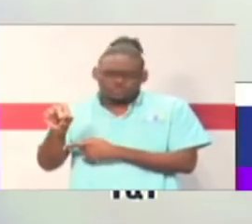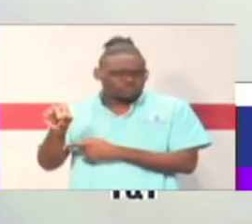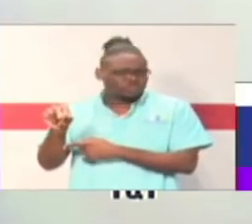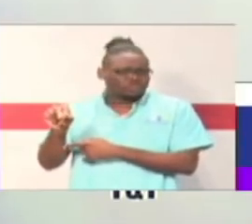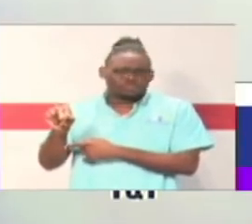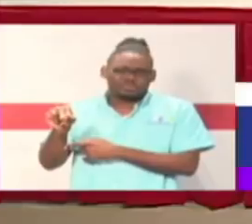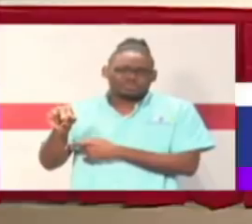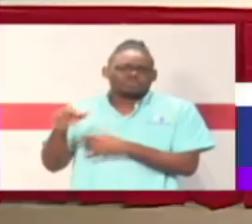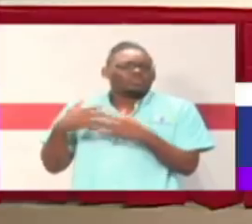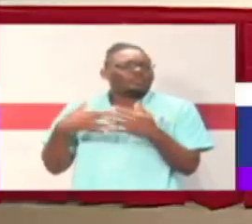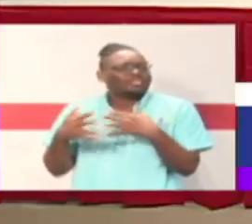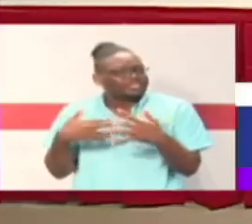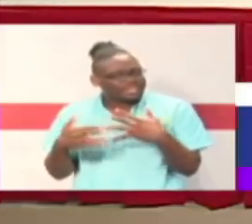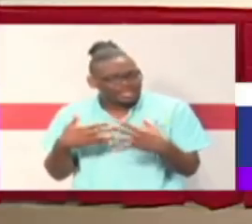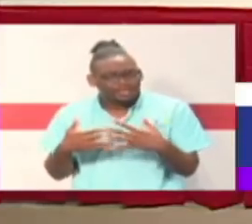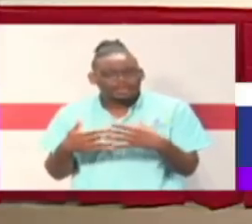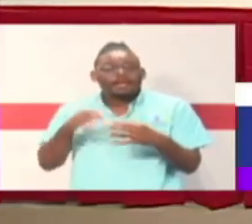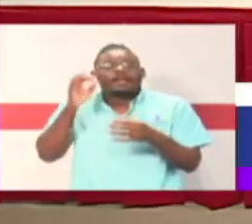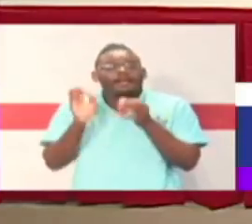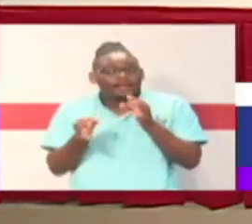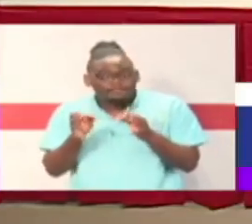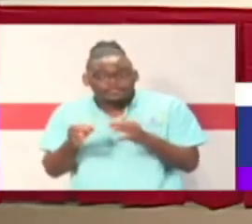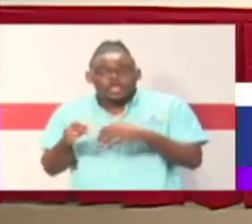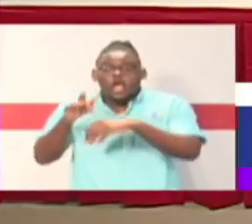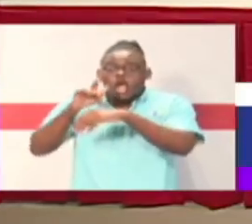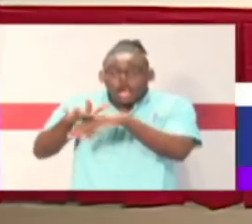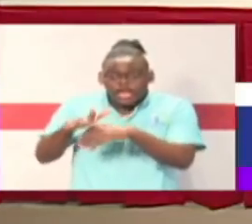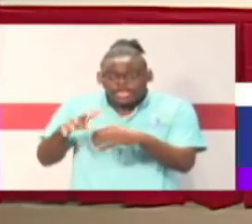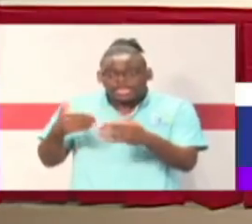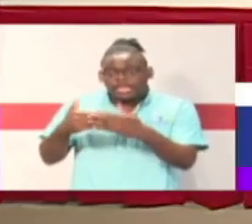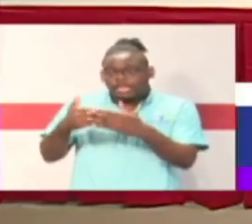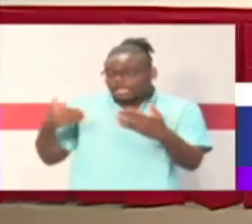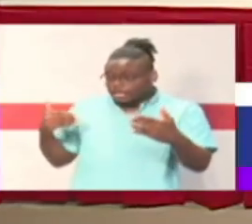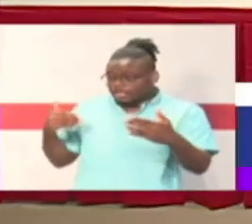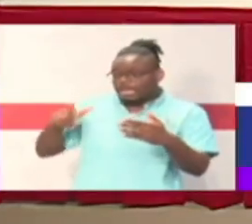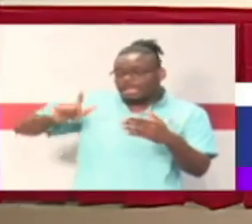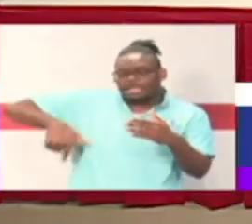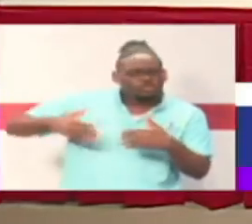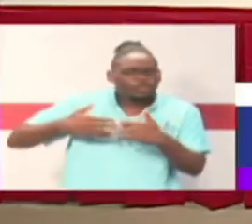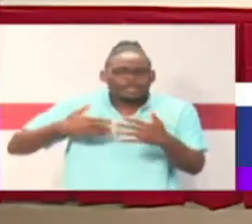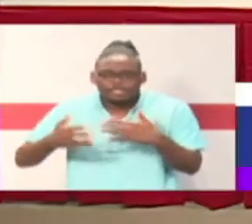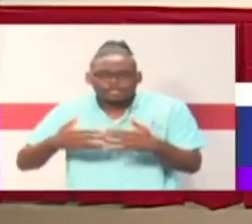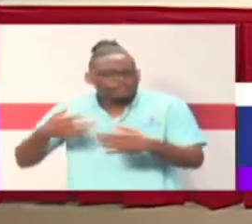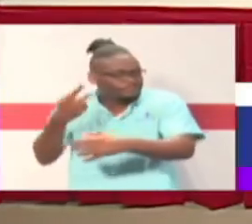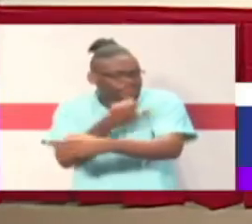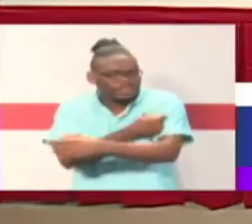Thank you very much for that reassurance. We go to CL Communication, please.